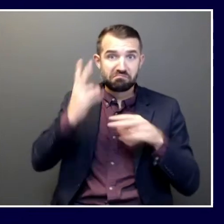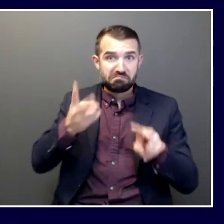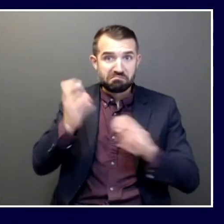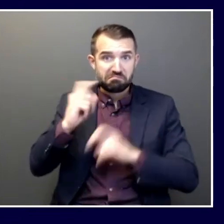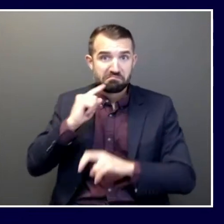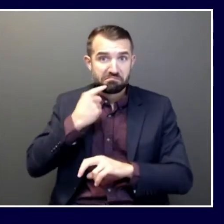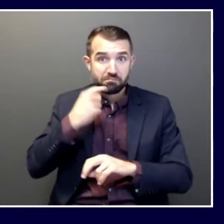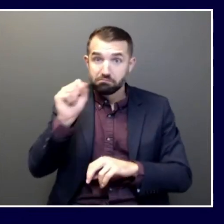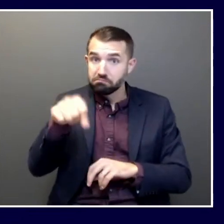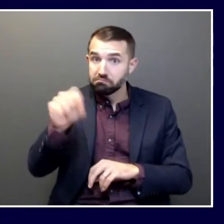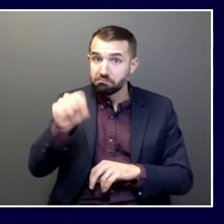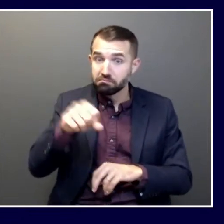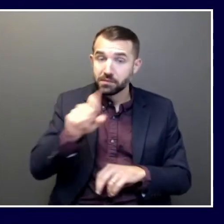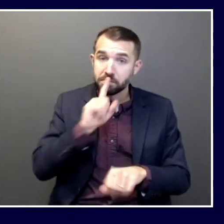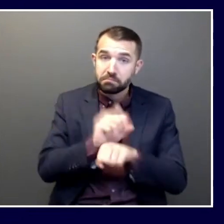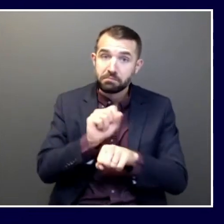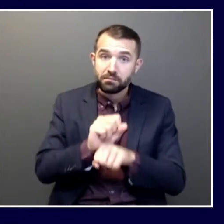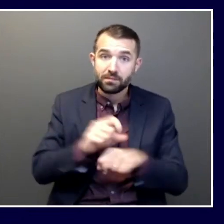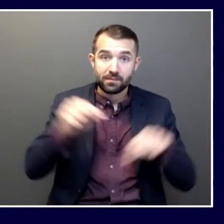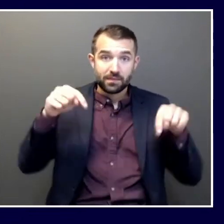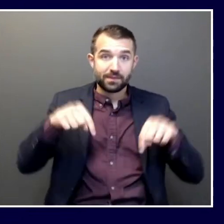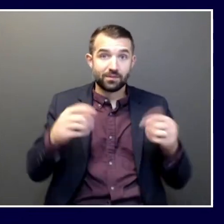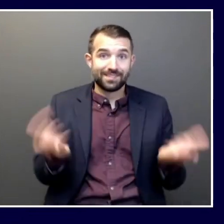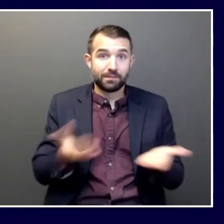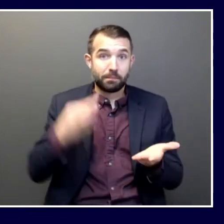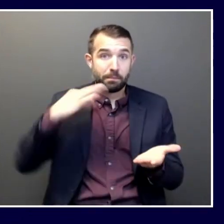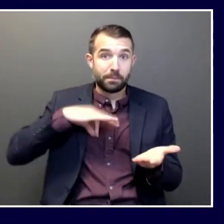in Maine, there have been